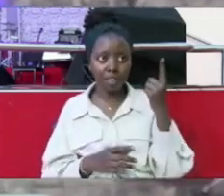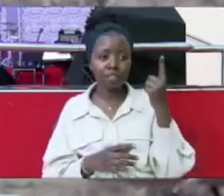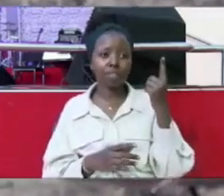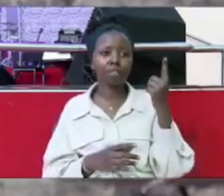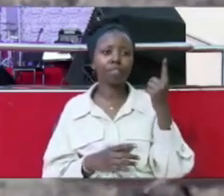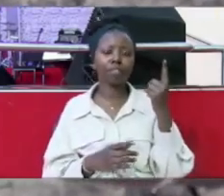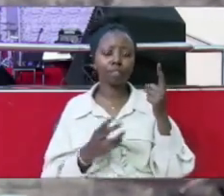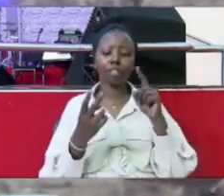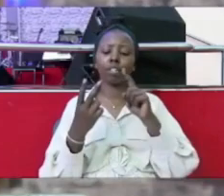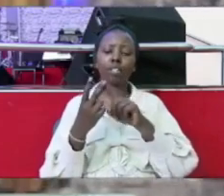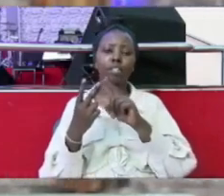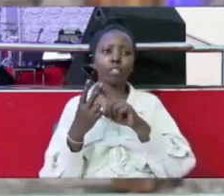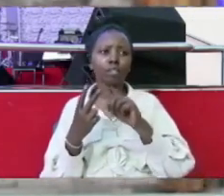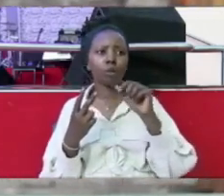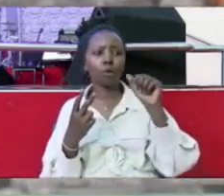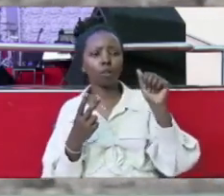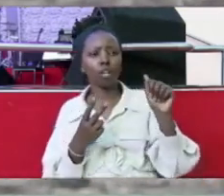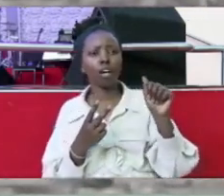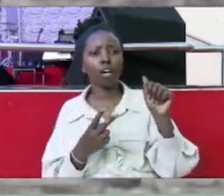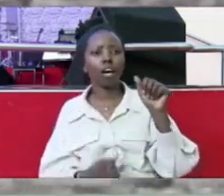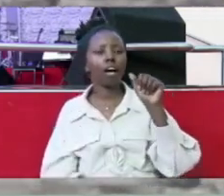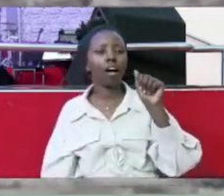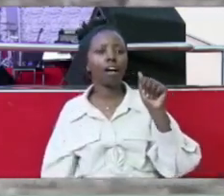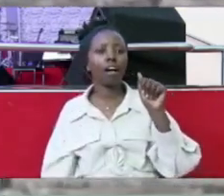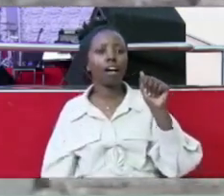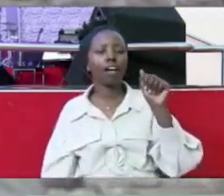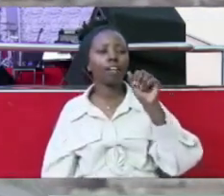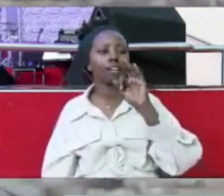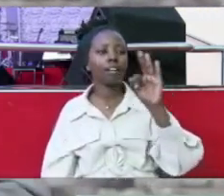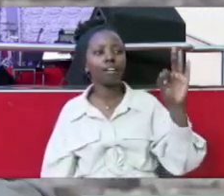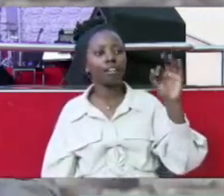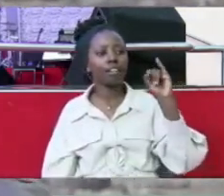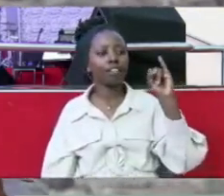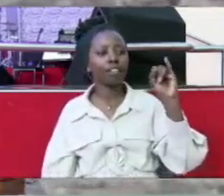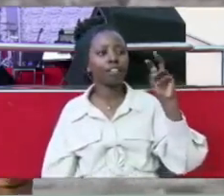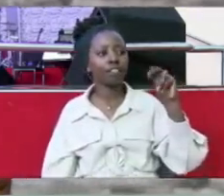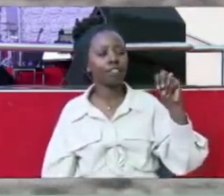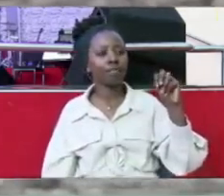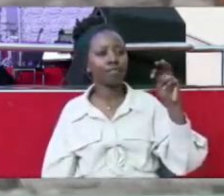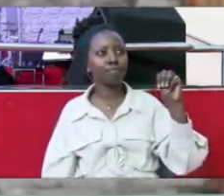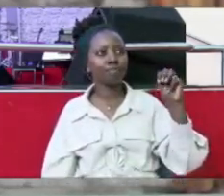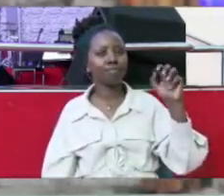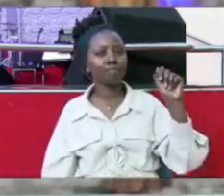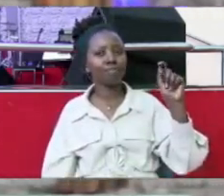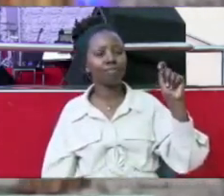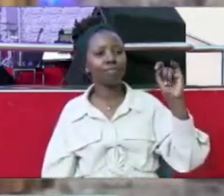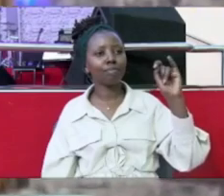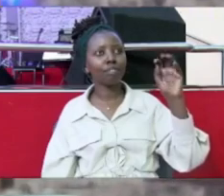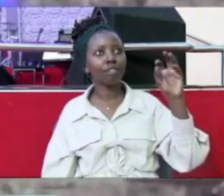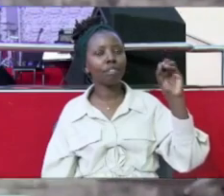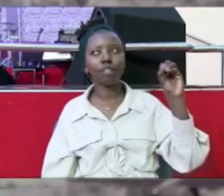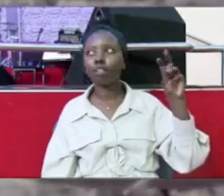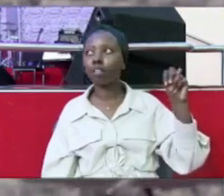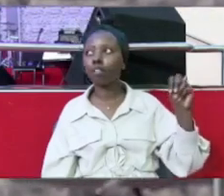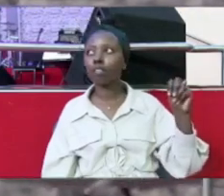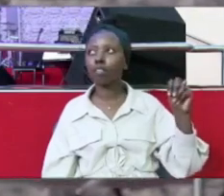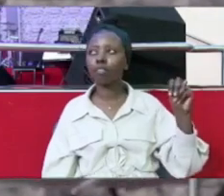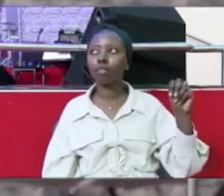The second thing is affirmation. Affirmation. Jambo la pili ni kwamba ni kukubaliana.